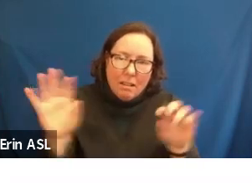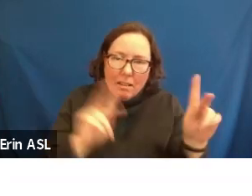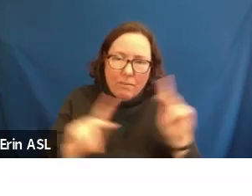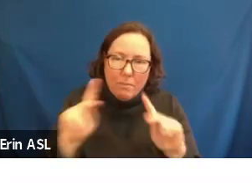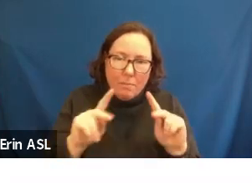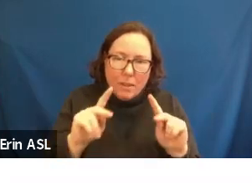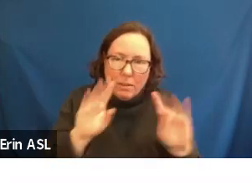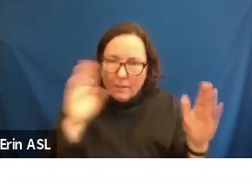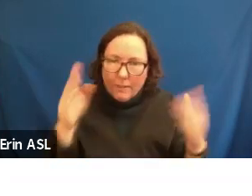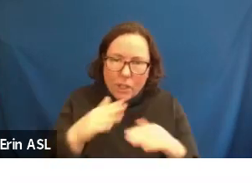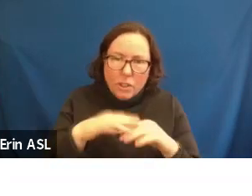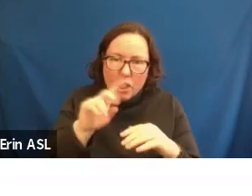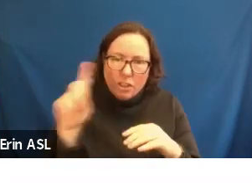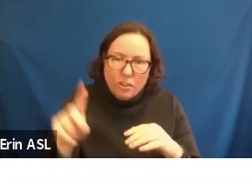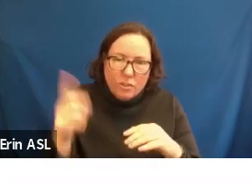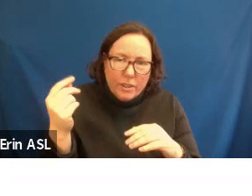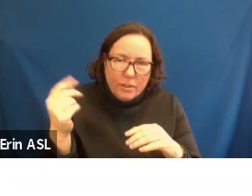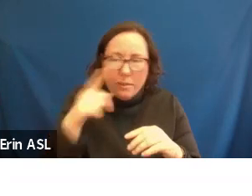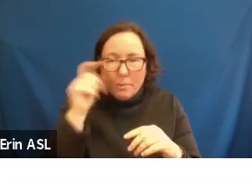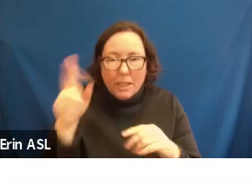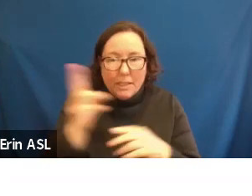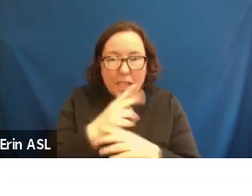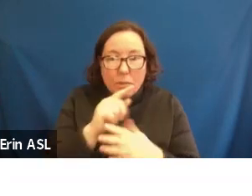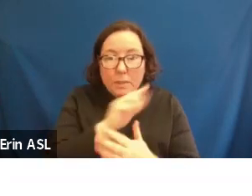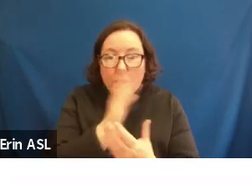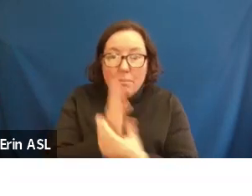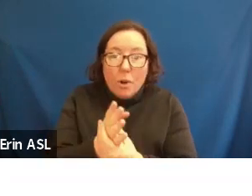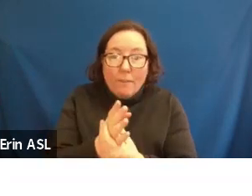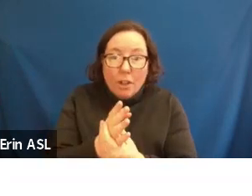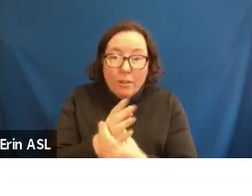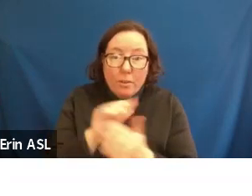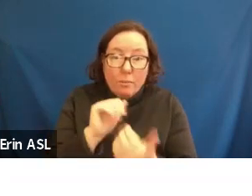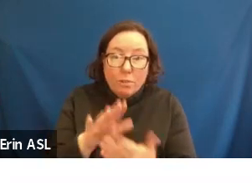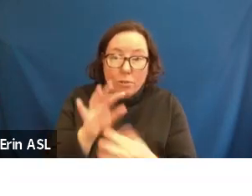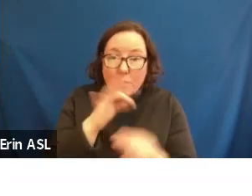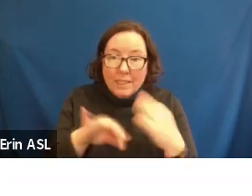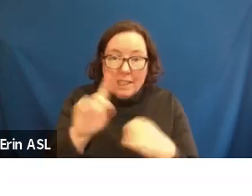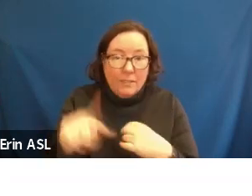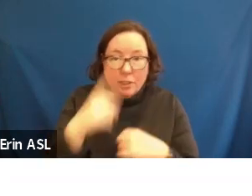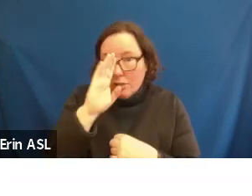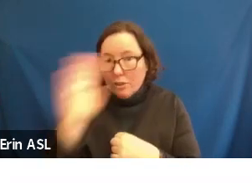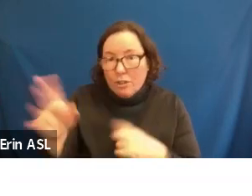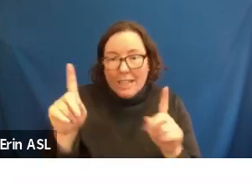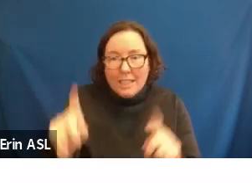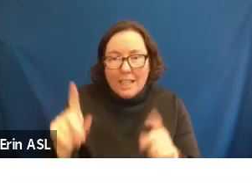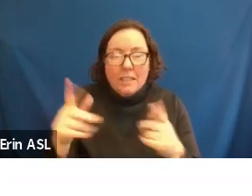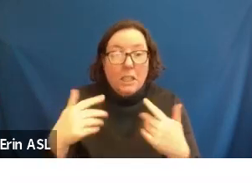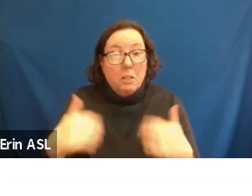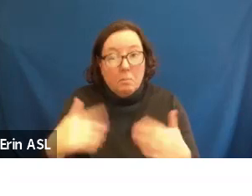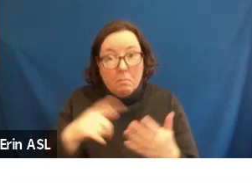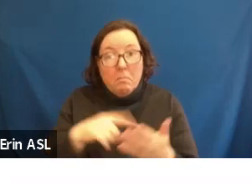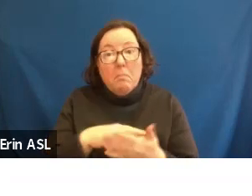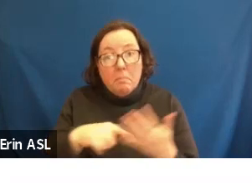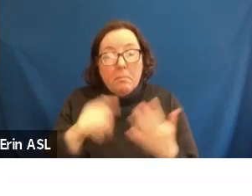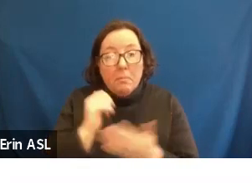helpful because of their use of a portfolio approach. You know, it would be helpful, as